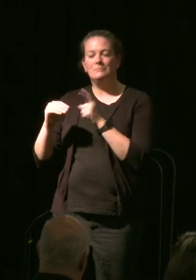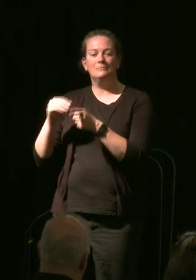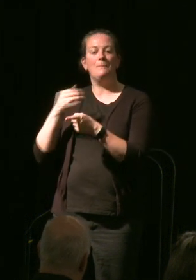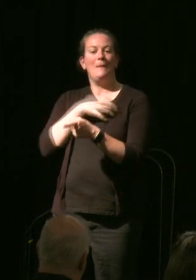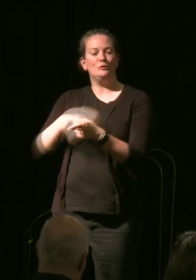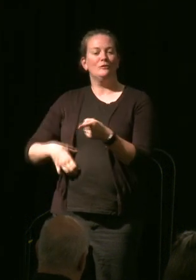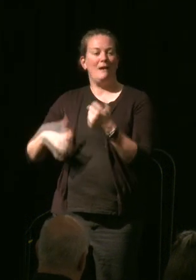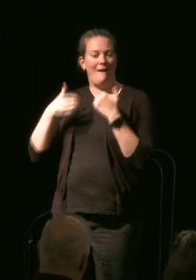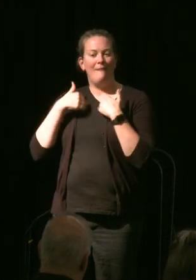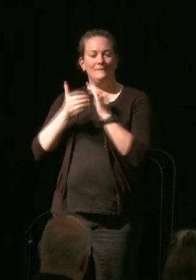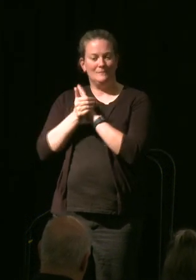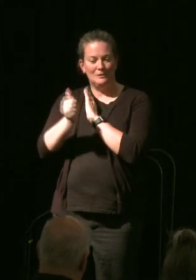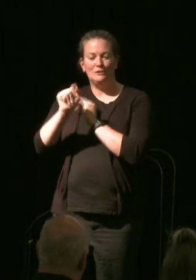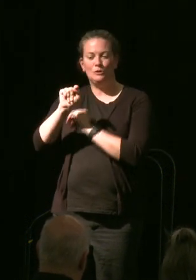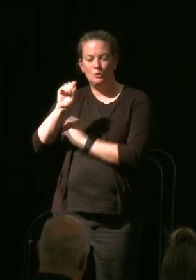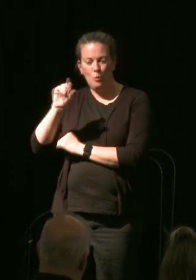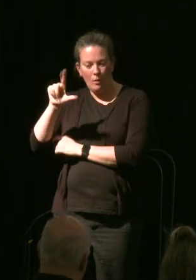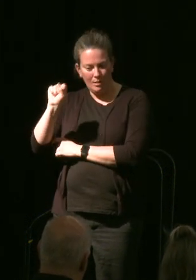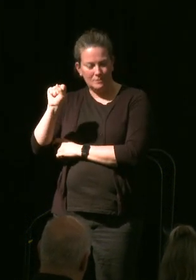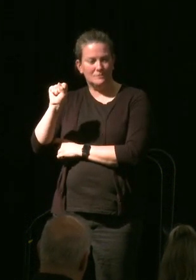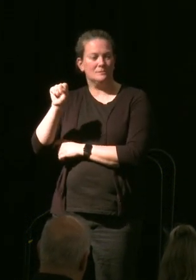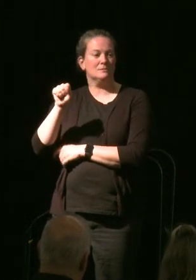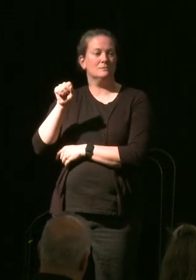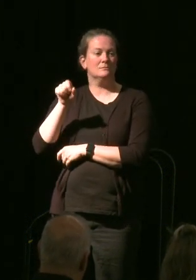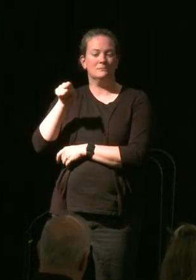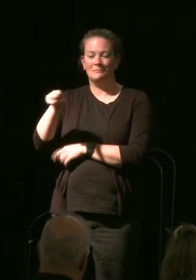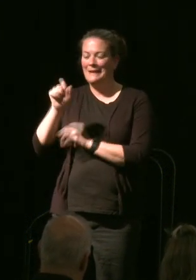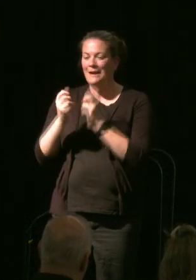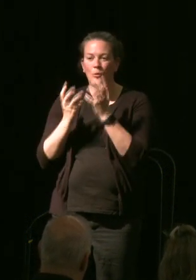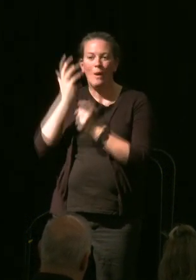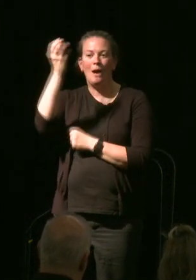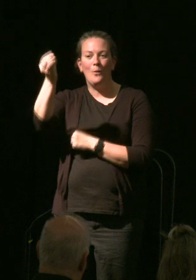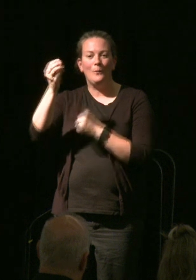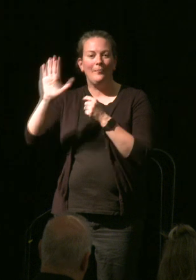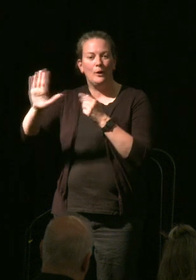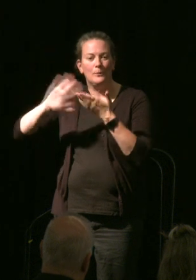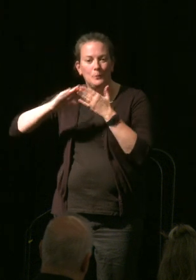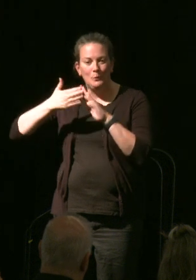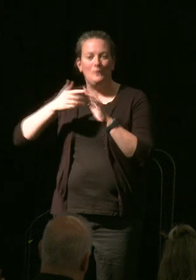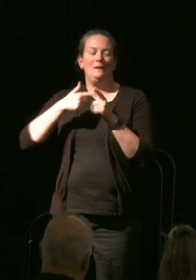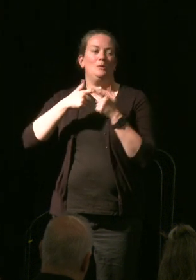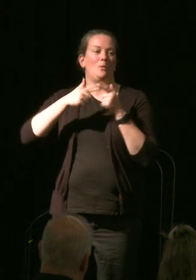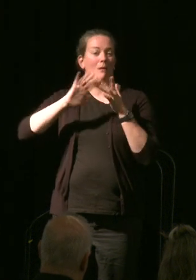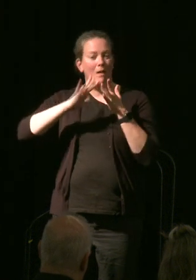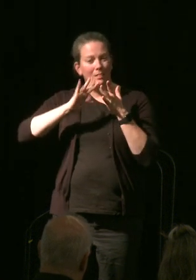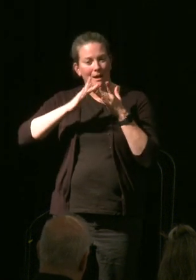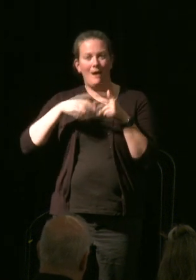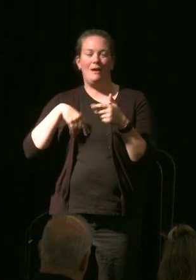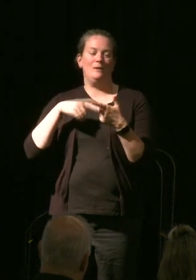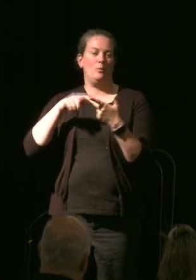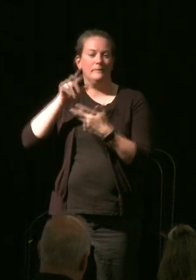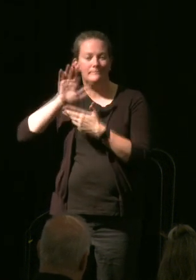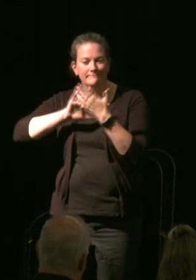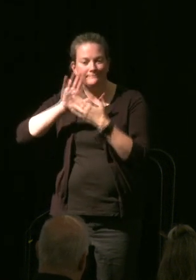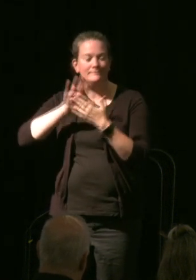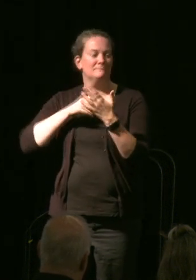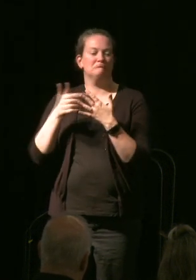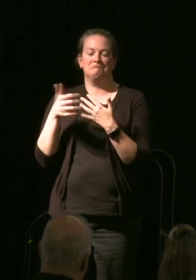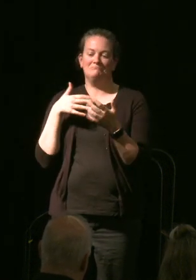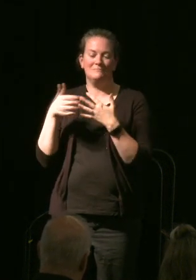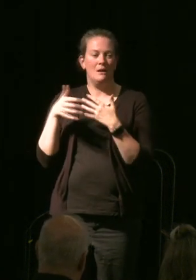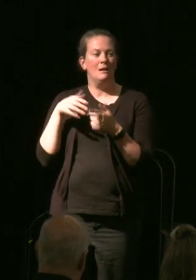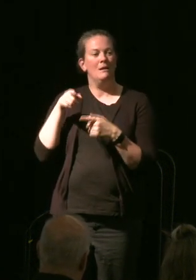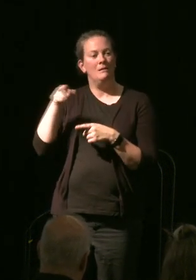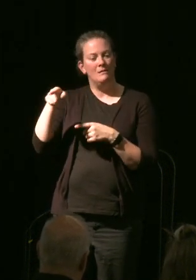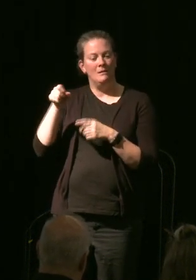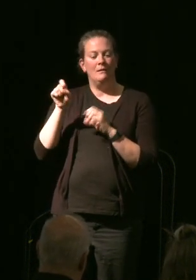out into their own communities, whether it's online or whether it's in person, that they would be able to share some of the resources